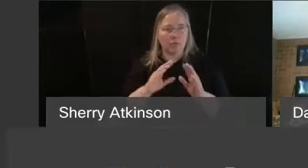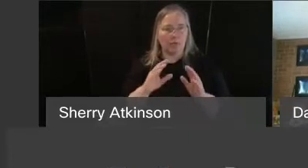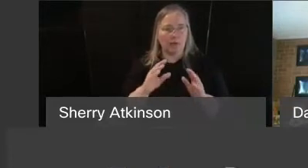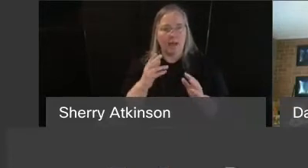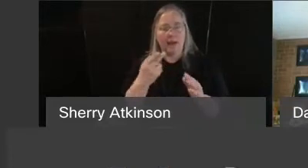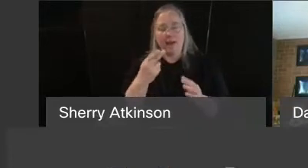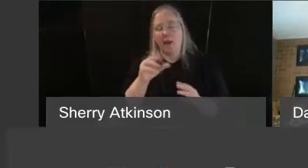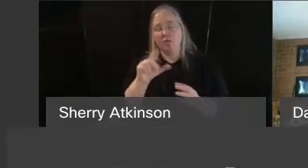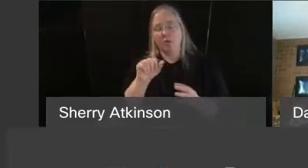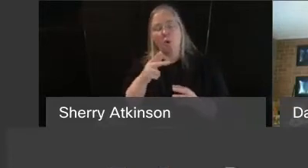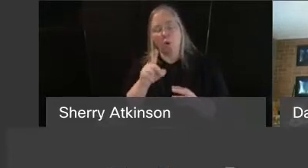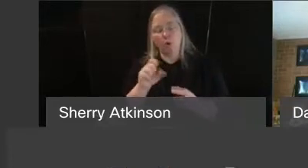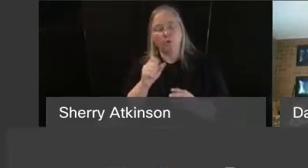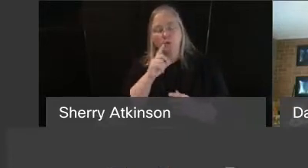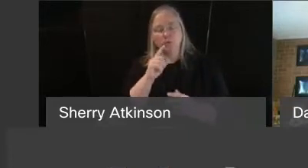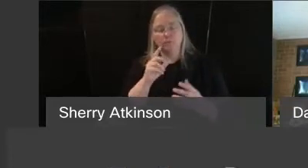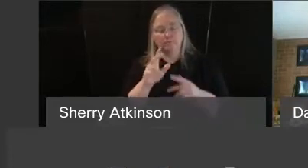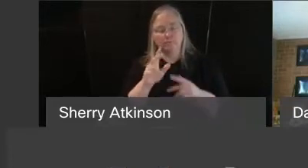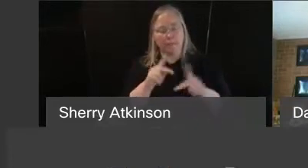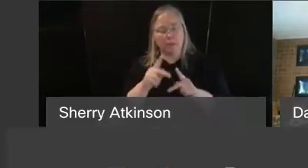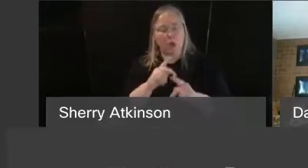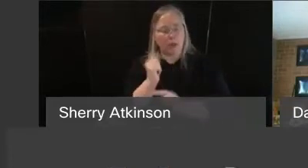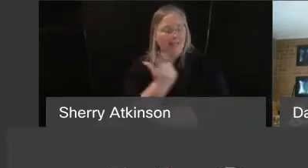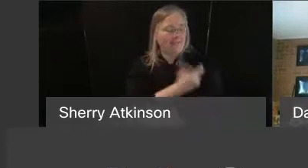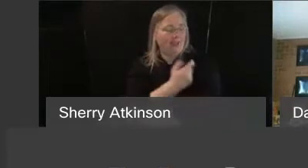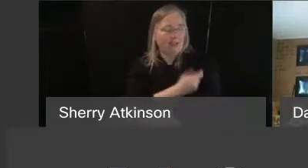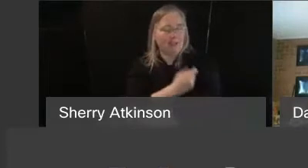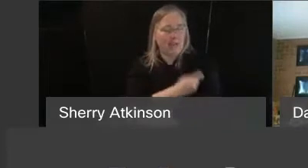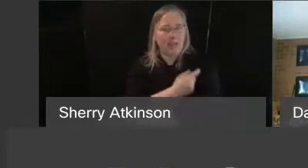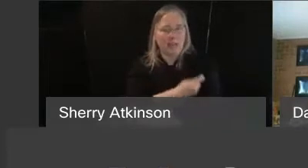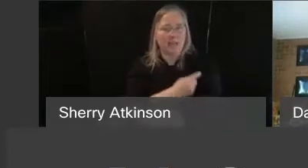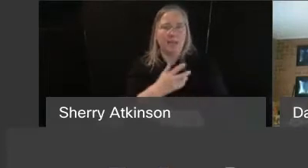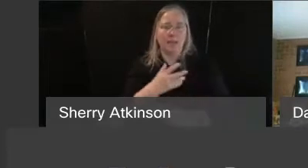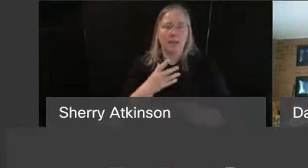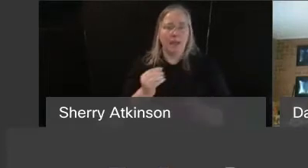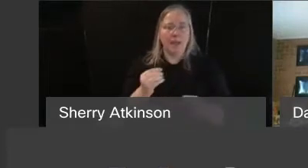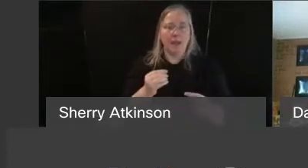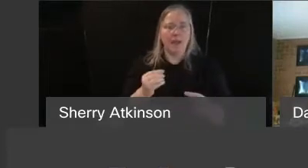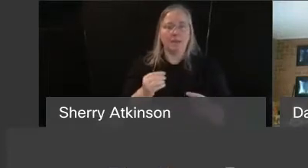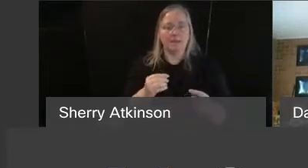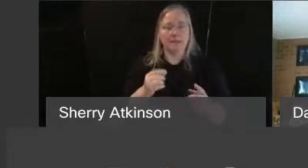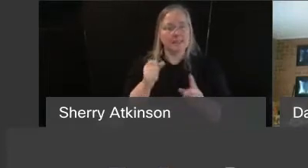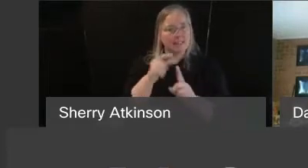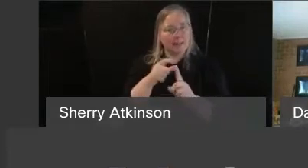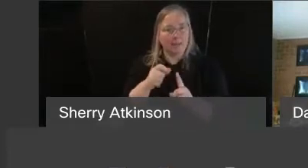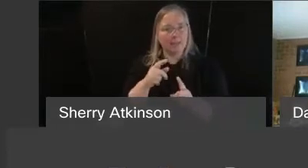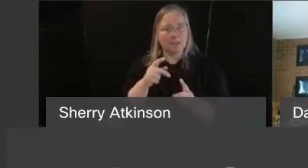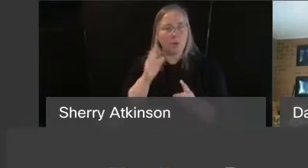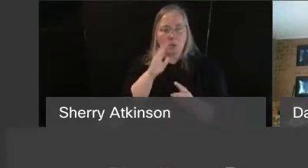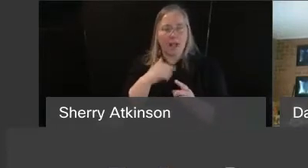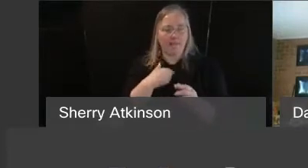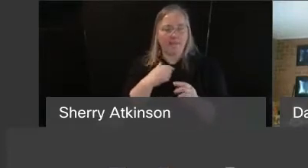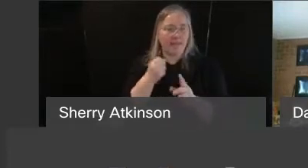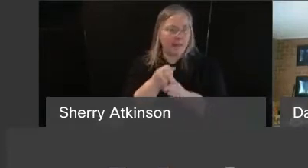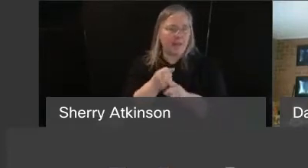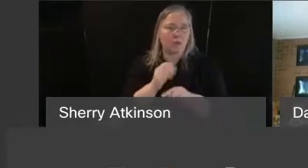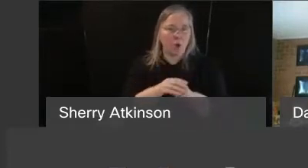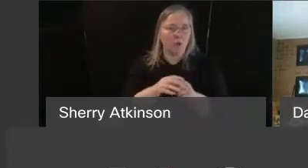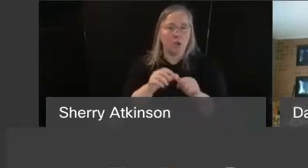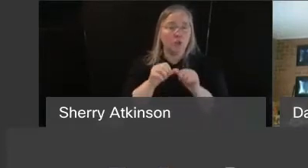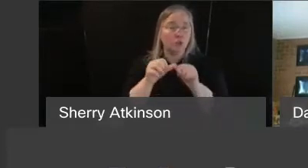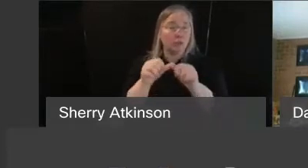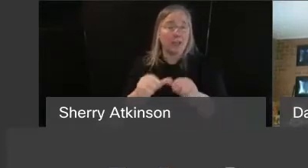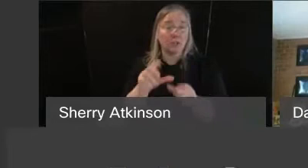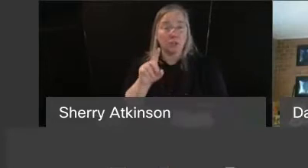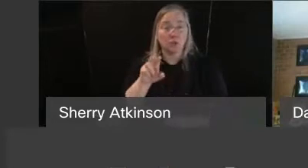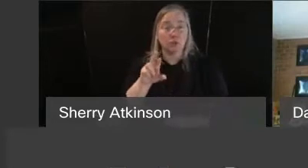well as any proposed fiscal stimuluses coming into effect could have an impact on basically the duration and the severity